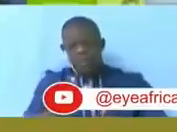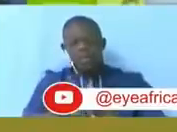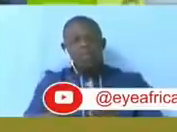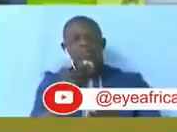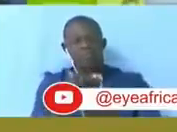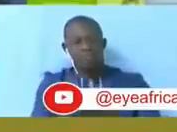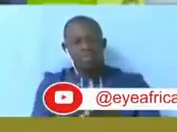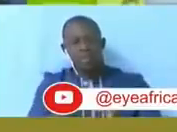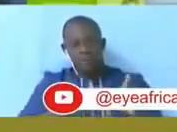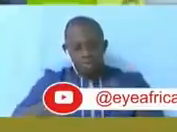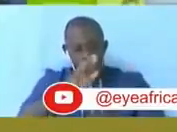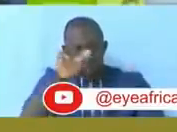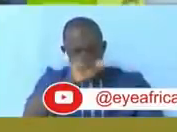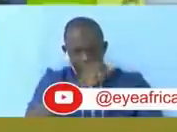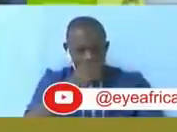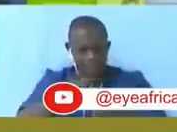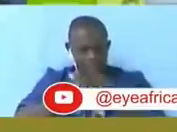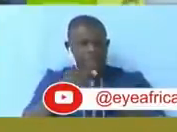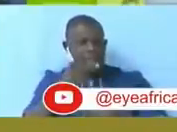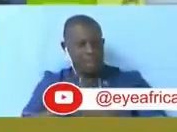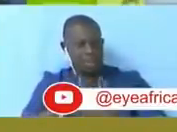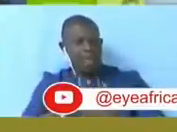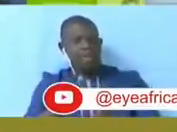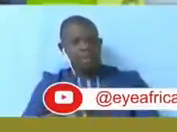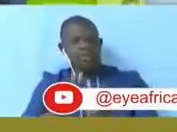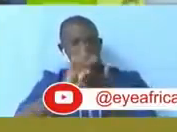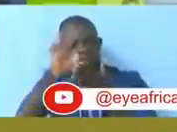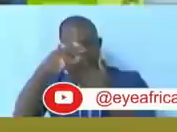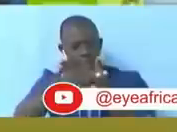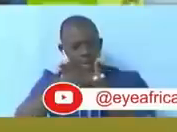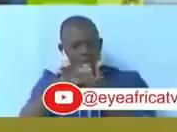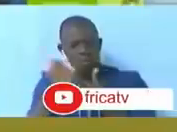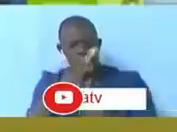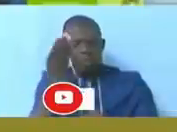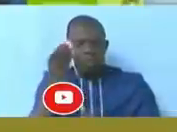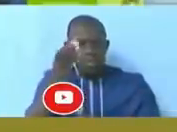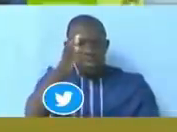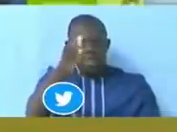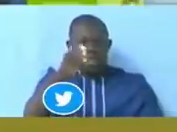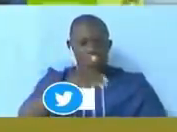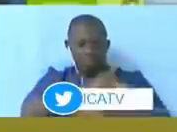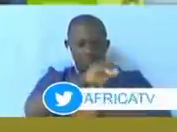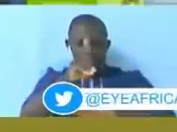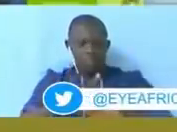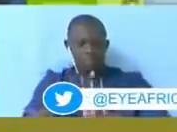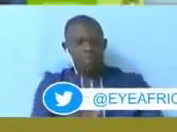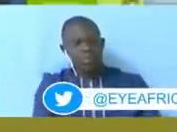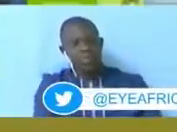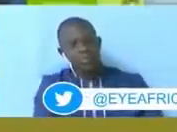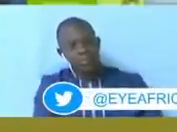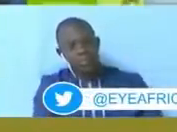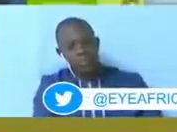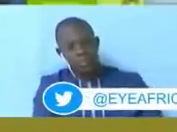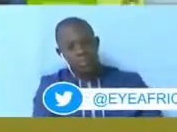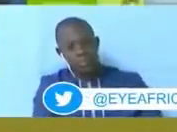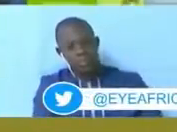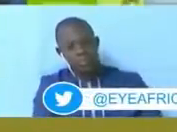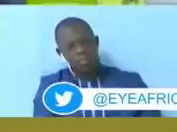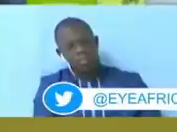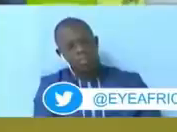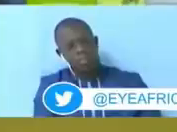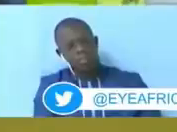karangoto labanga na ba karango kefunga abang. Birin saitanang yensamba Base. Okay, when it